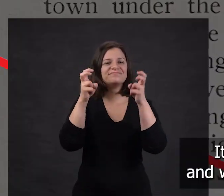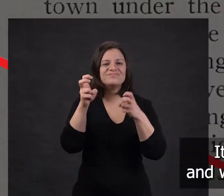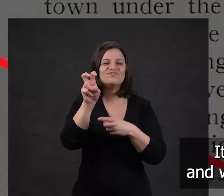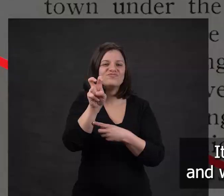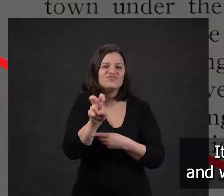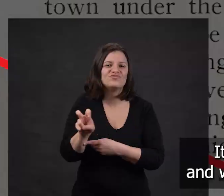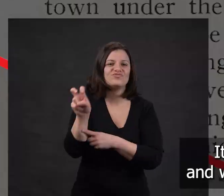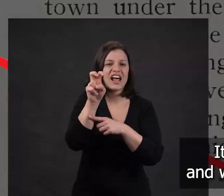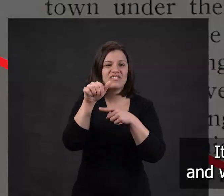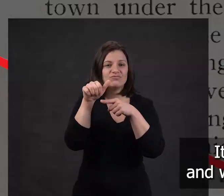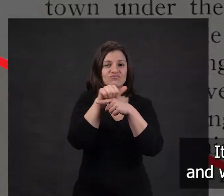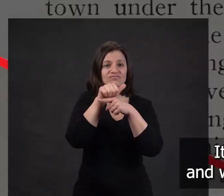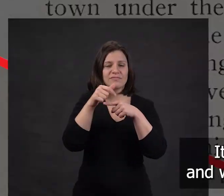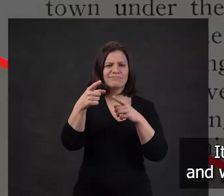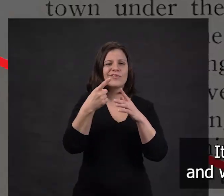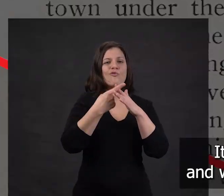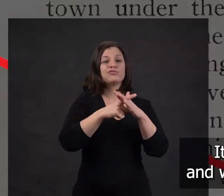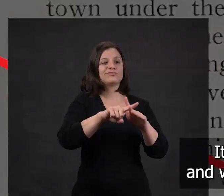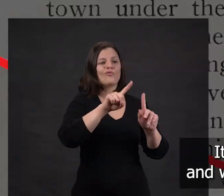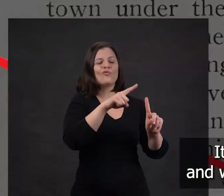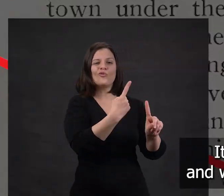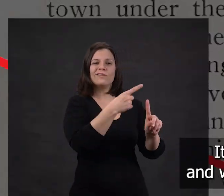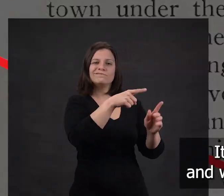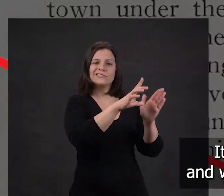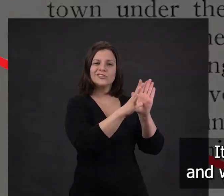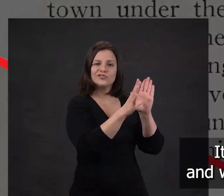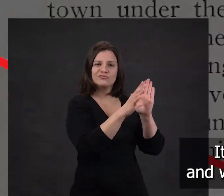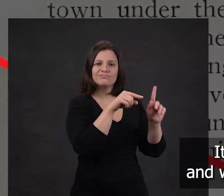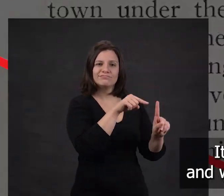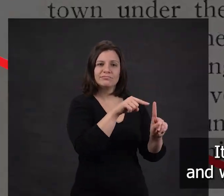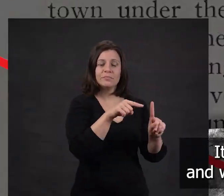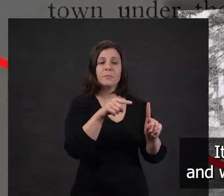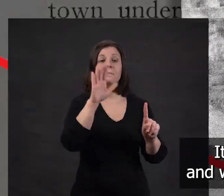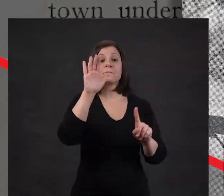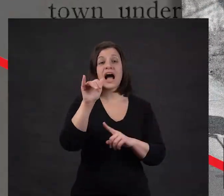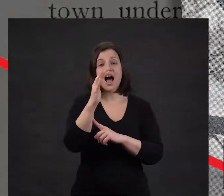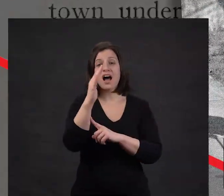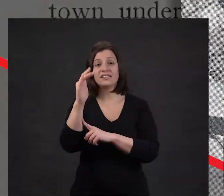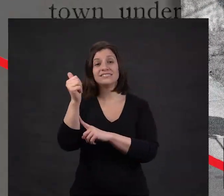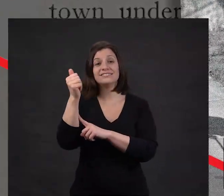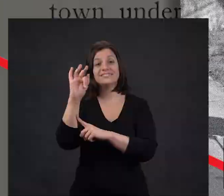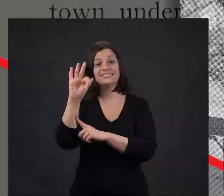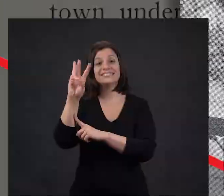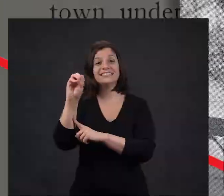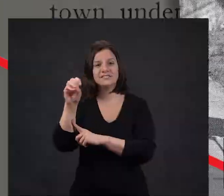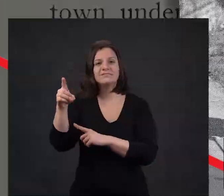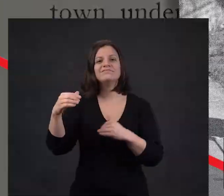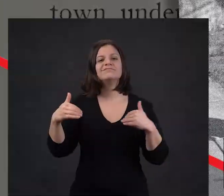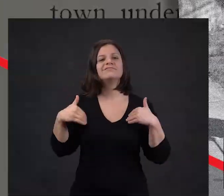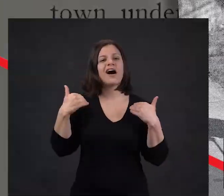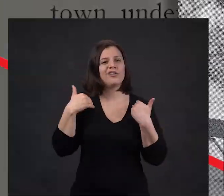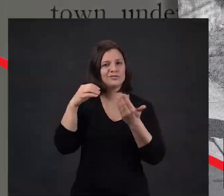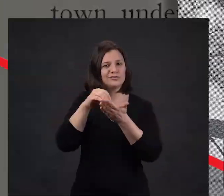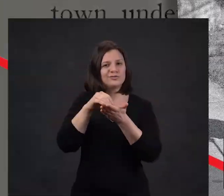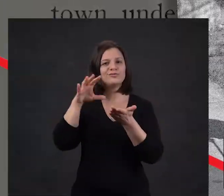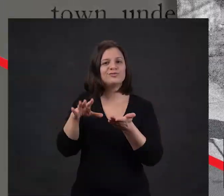It was called travel training and was originally for seniors only. By 1960,